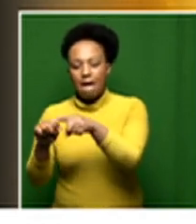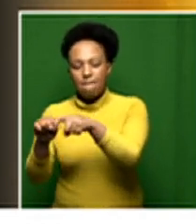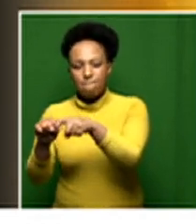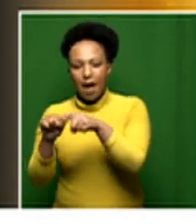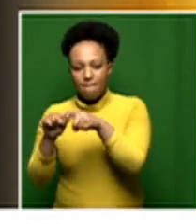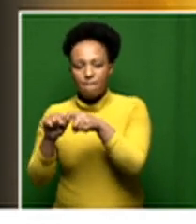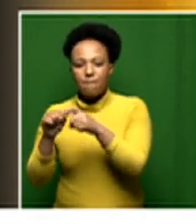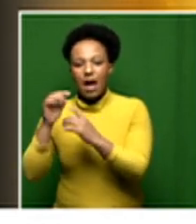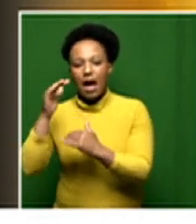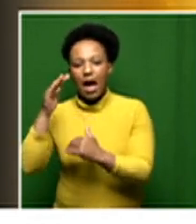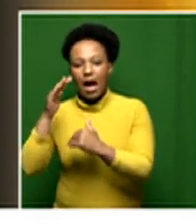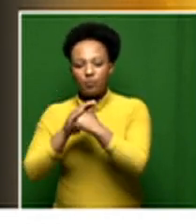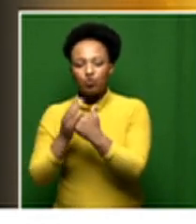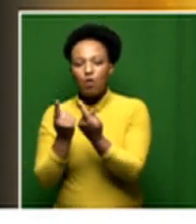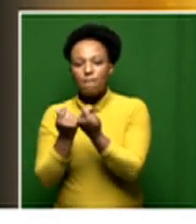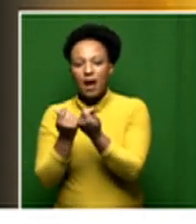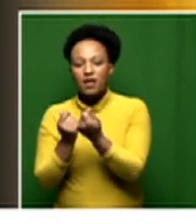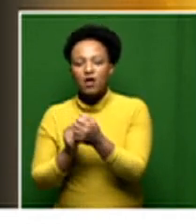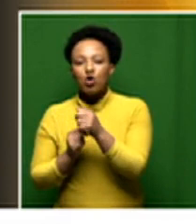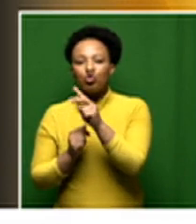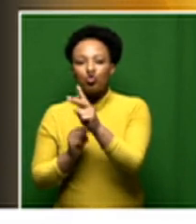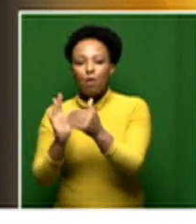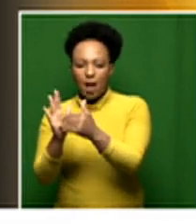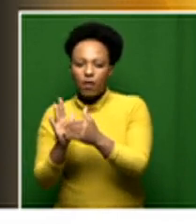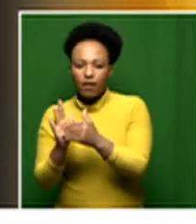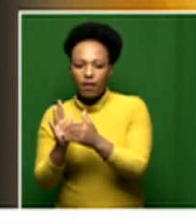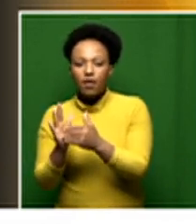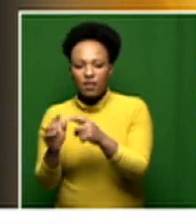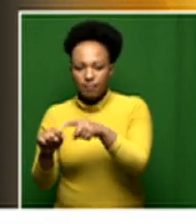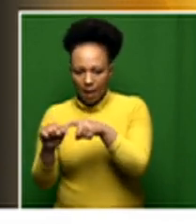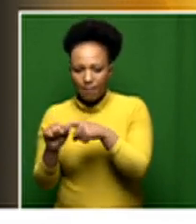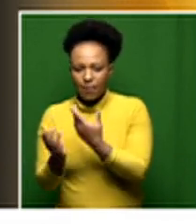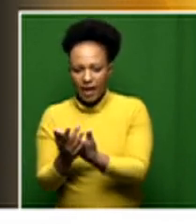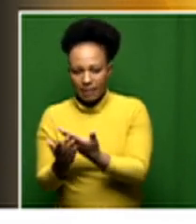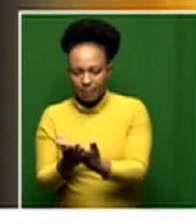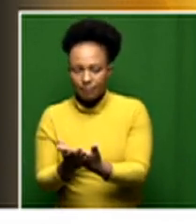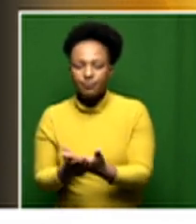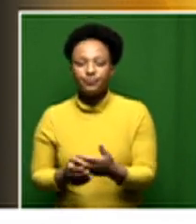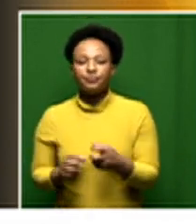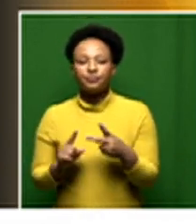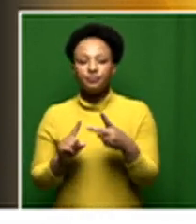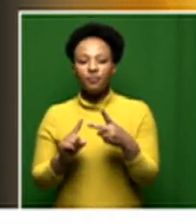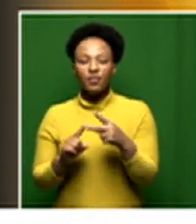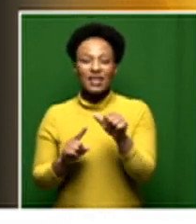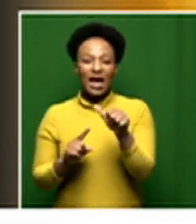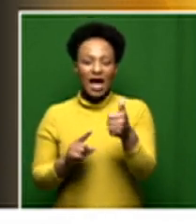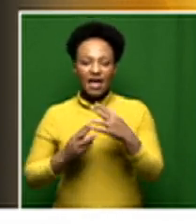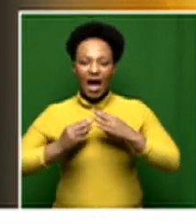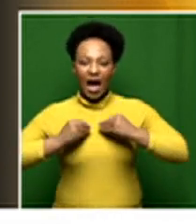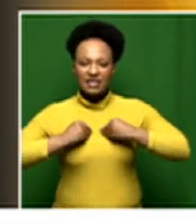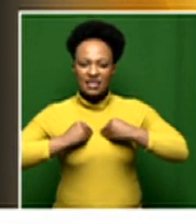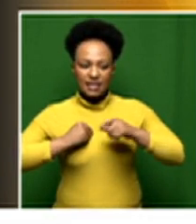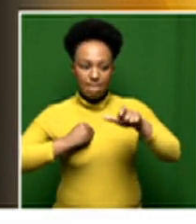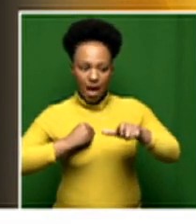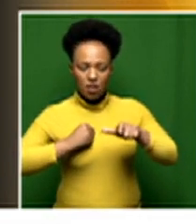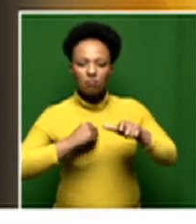to the value of 2 million rand, and it can also freeze assets of other persons. So